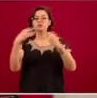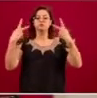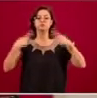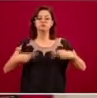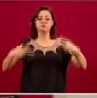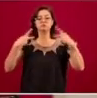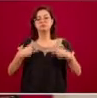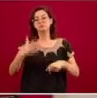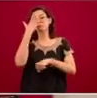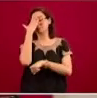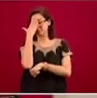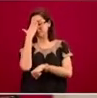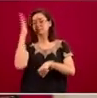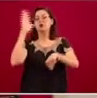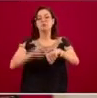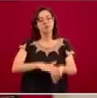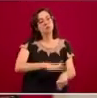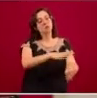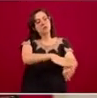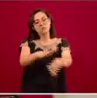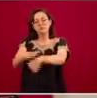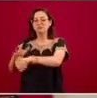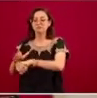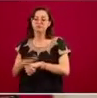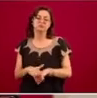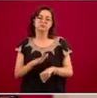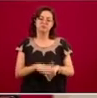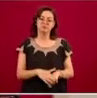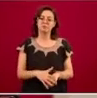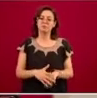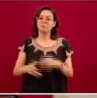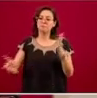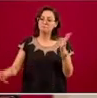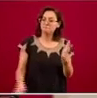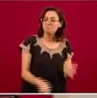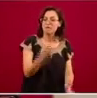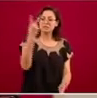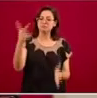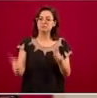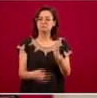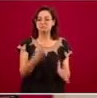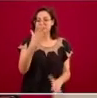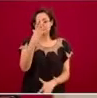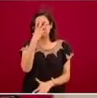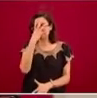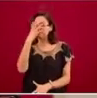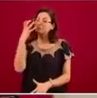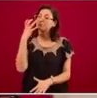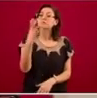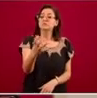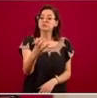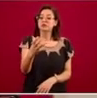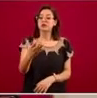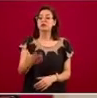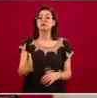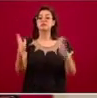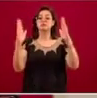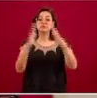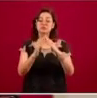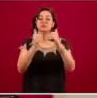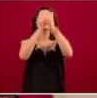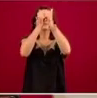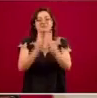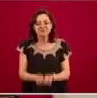treatment to all of those people who need it. So please, all of the population, do not forget the call